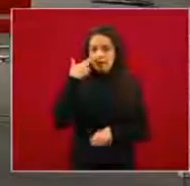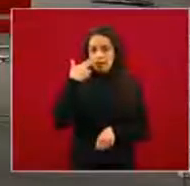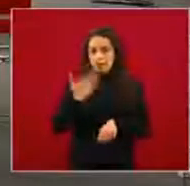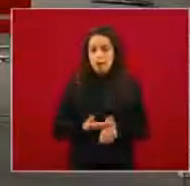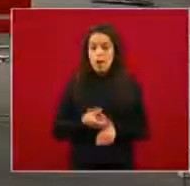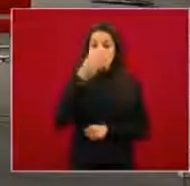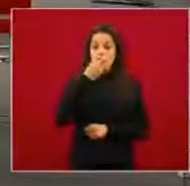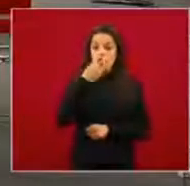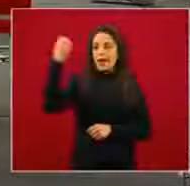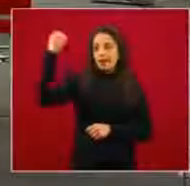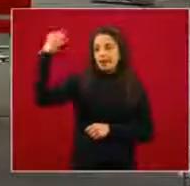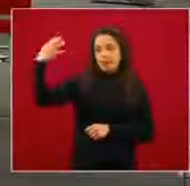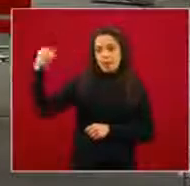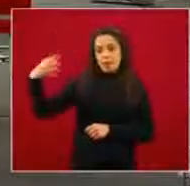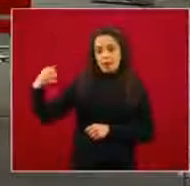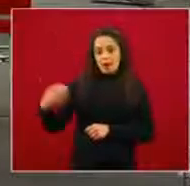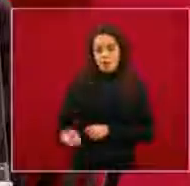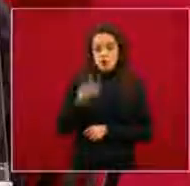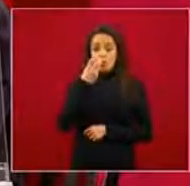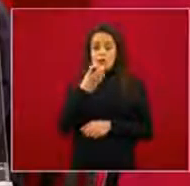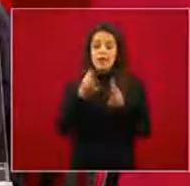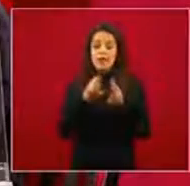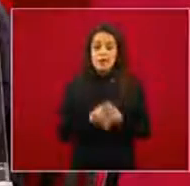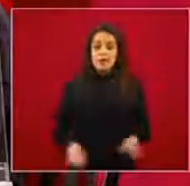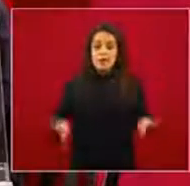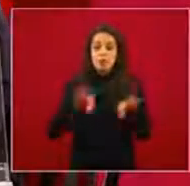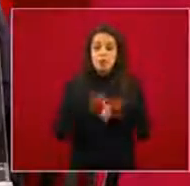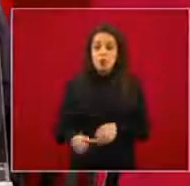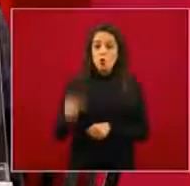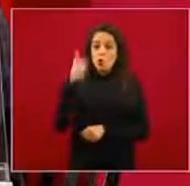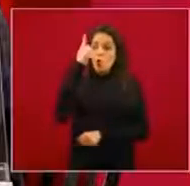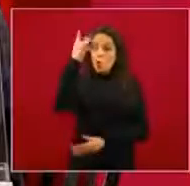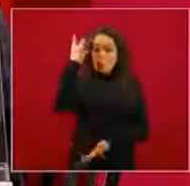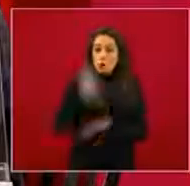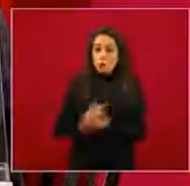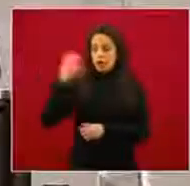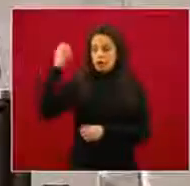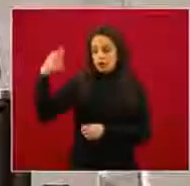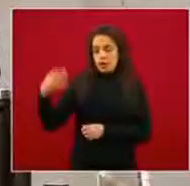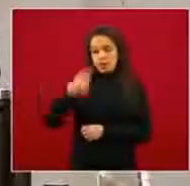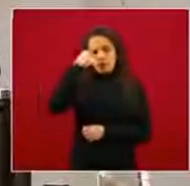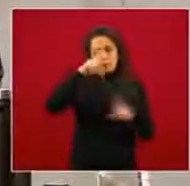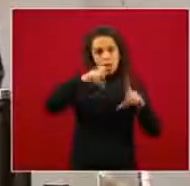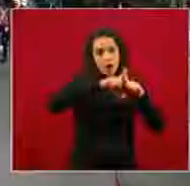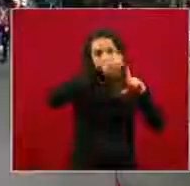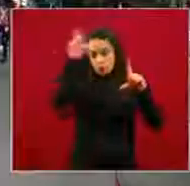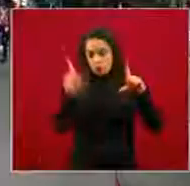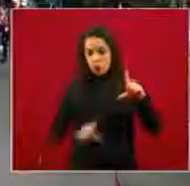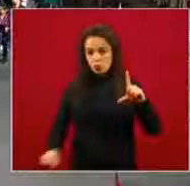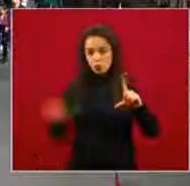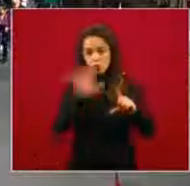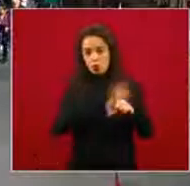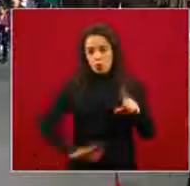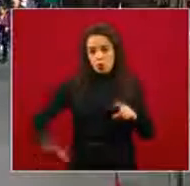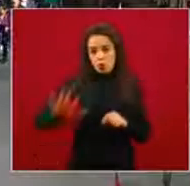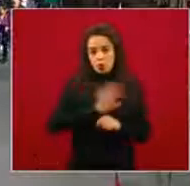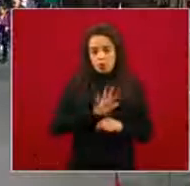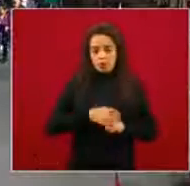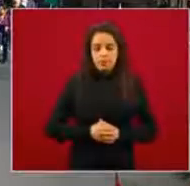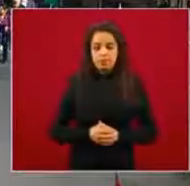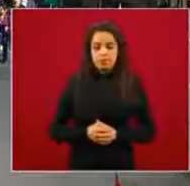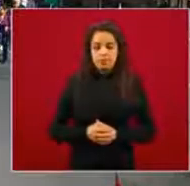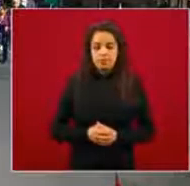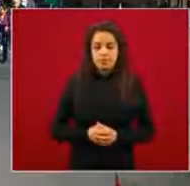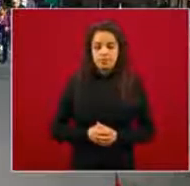Authority or the color coding system. That's the importance of having one color coding system for the entire